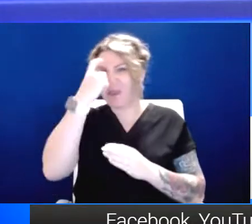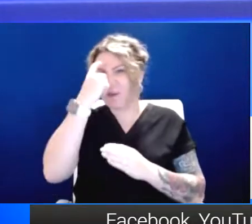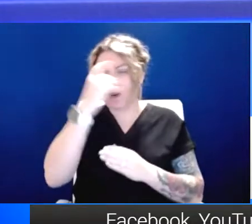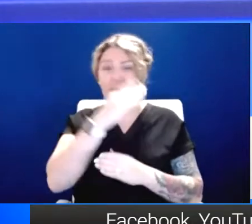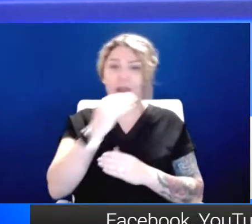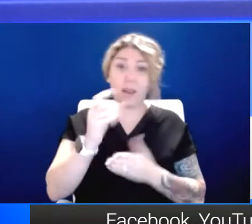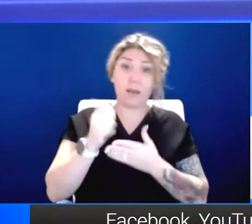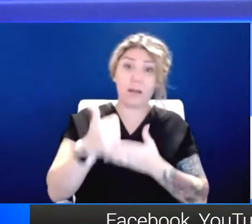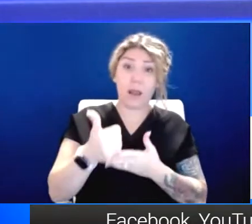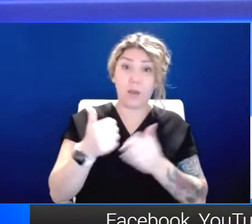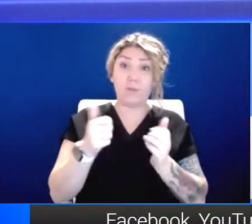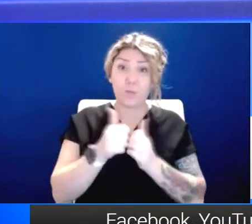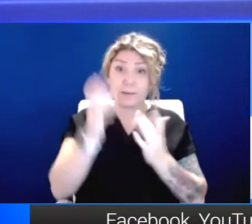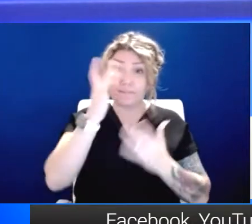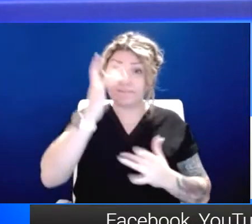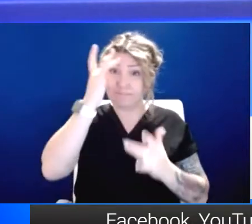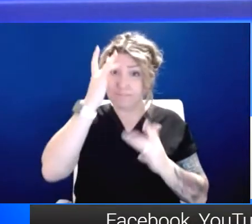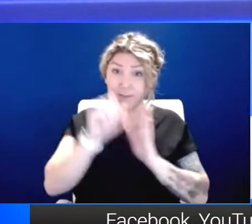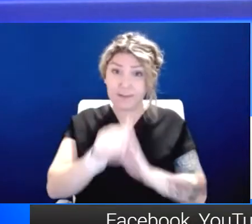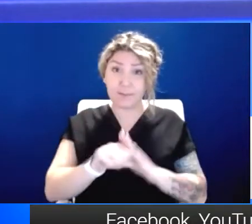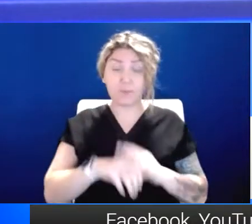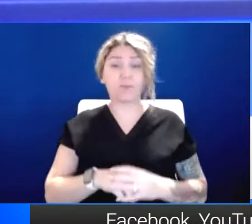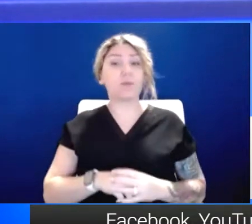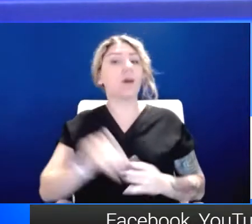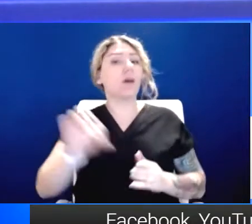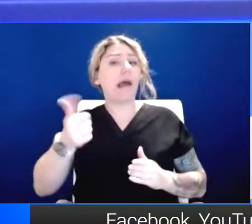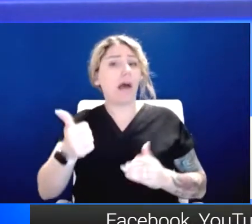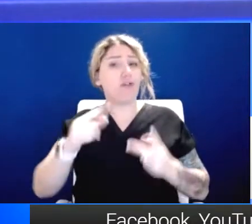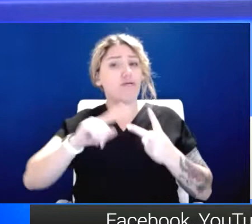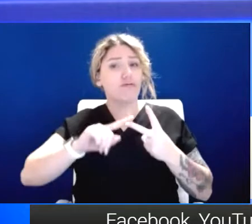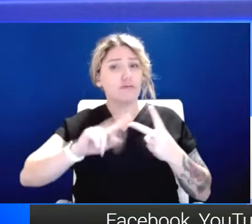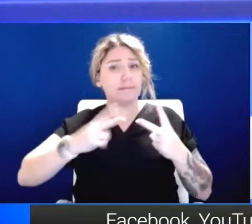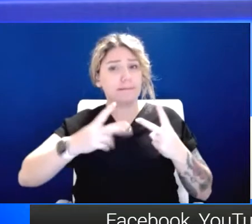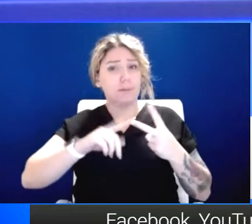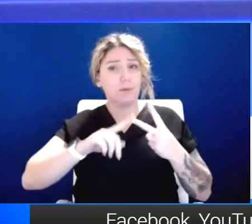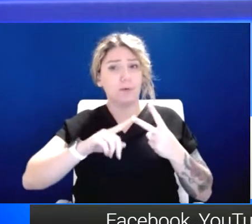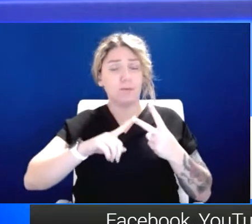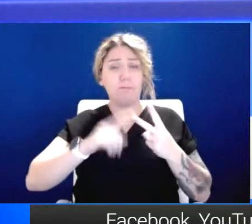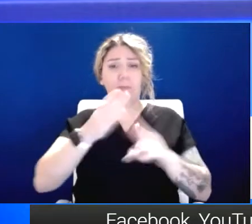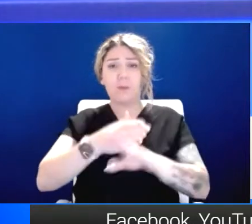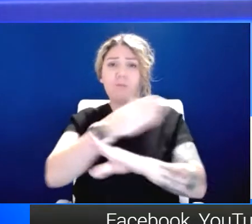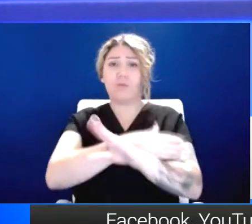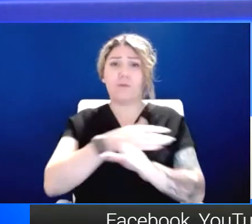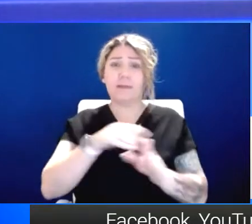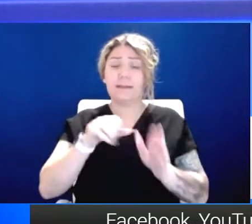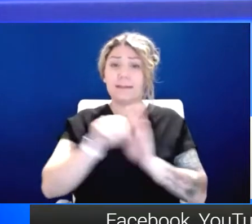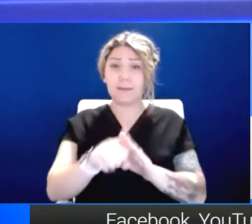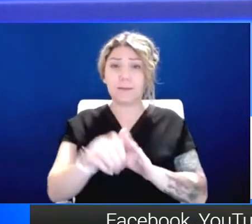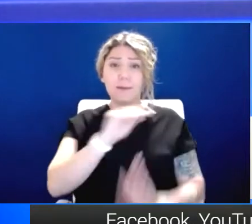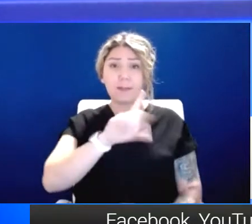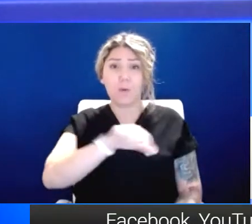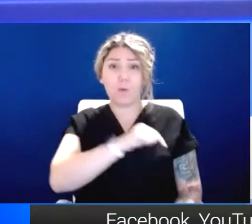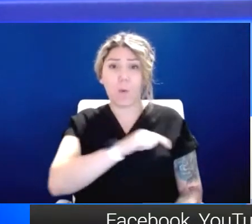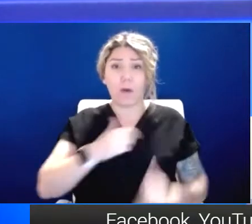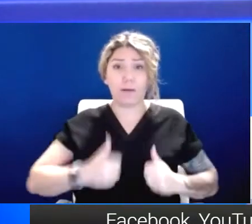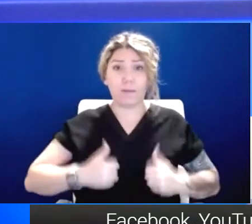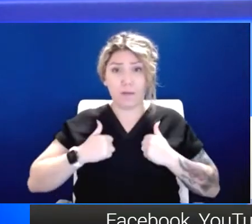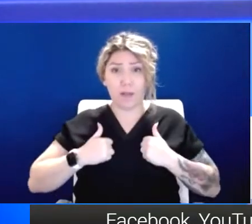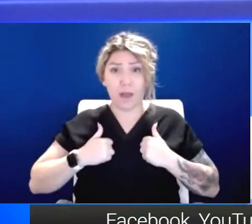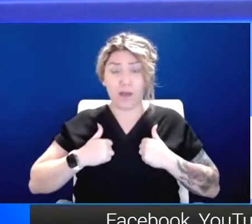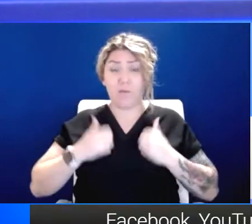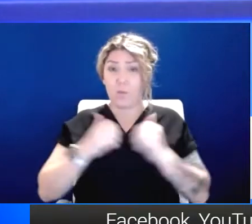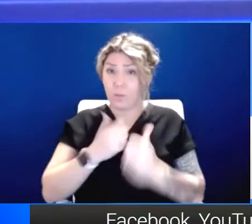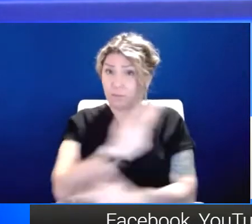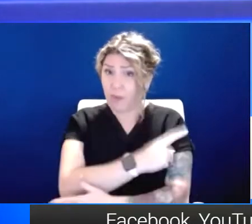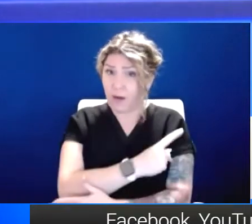with Parkinson's symptoms. The other big thing is we are still looking at improving symptoms and quality of life in our patients. Even though we have